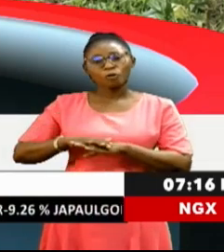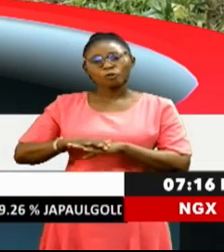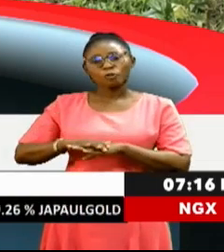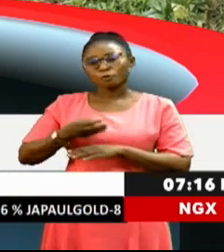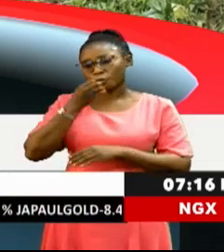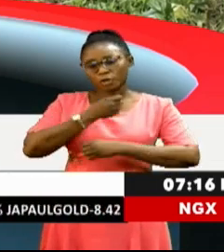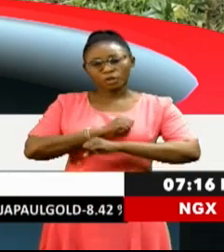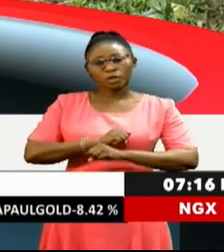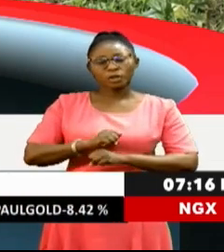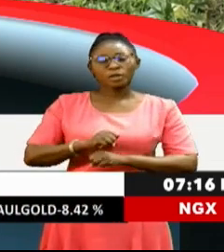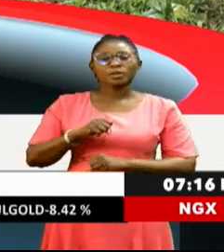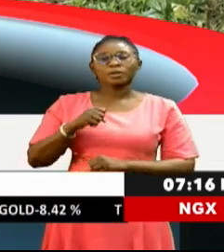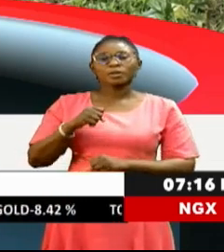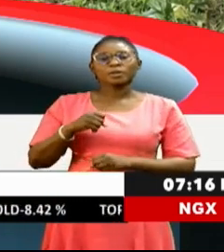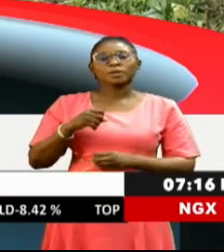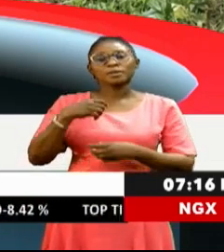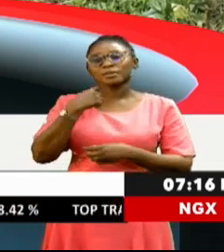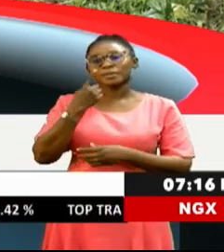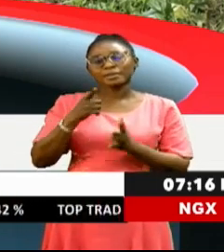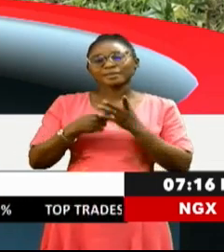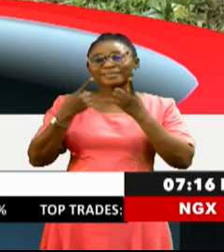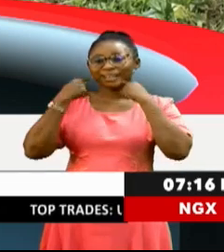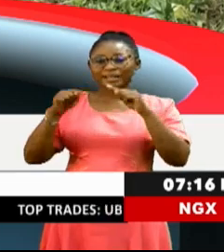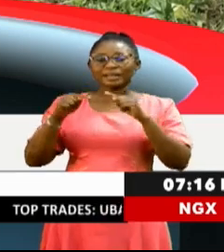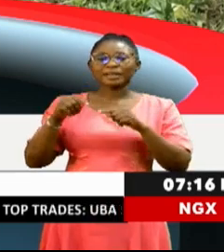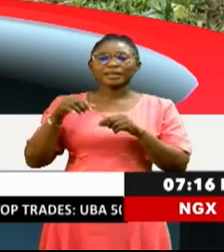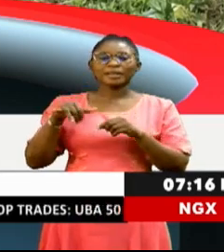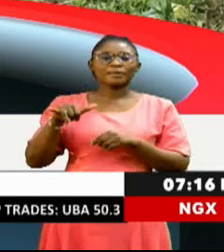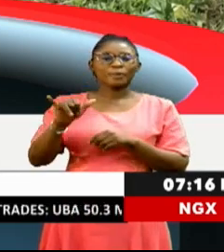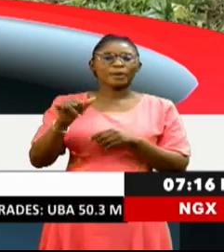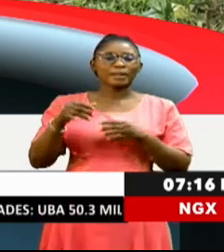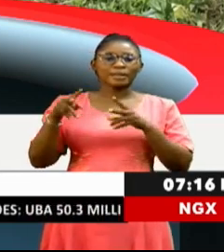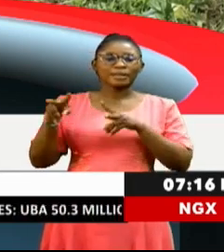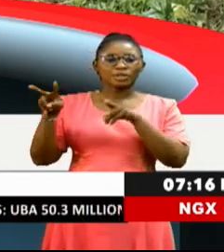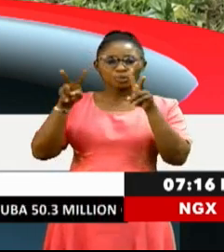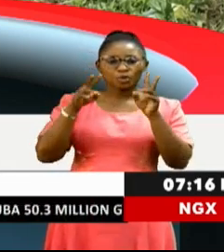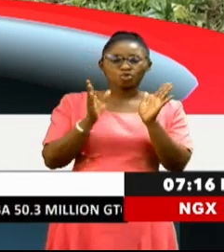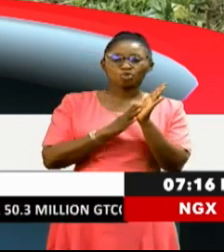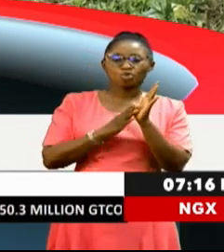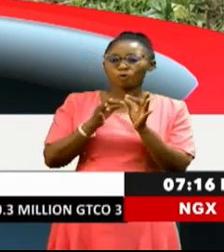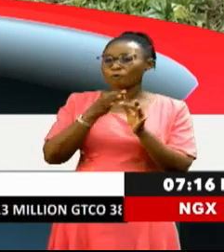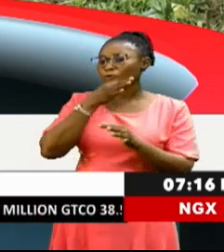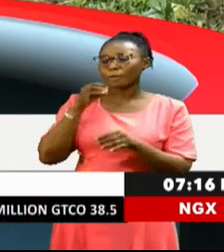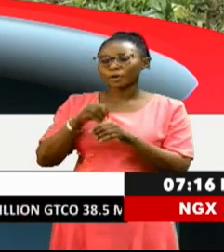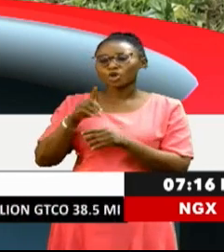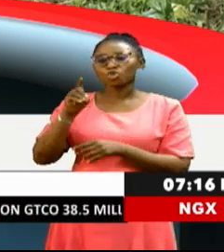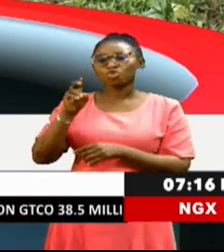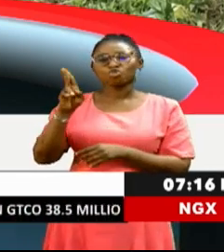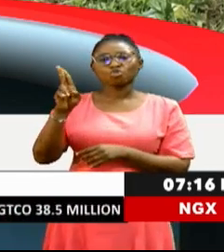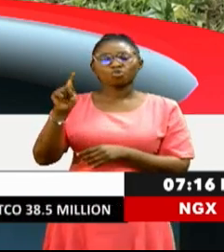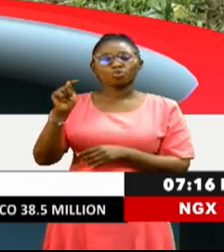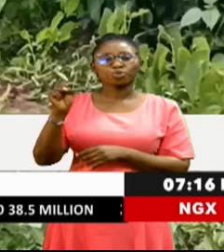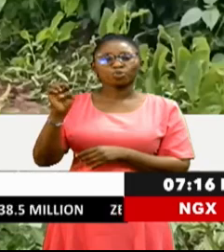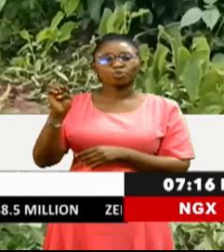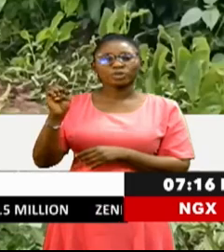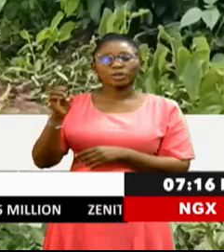Sabi Abdullahi, made this announcement while inspecting school farms in Dutse, Buari Area